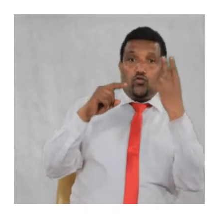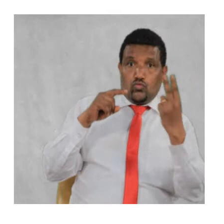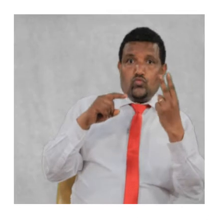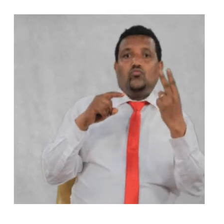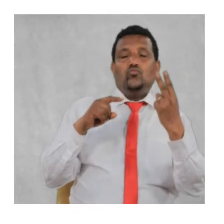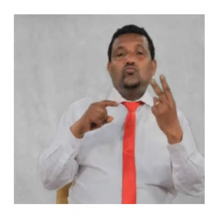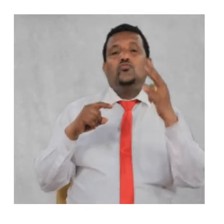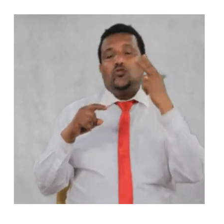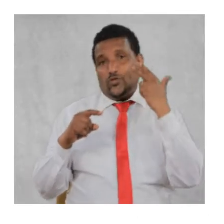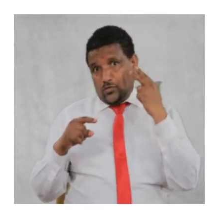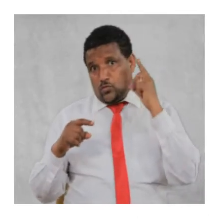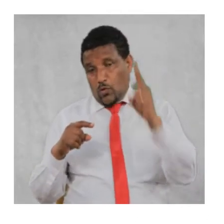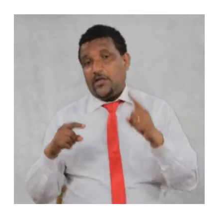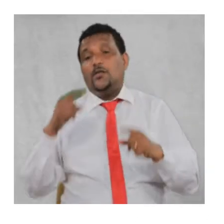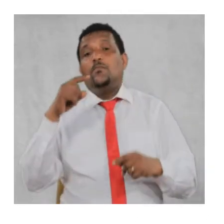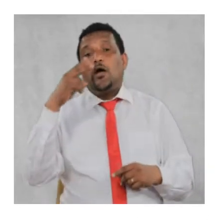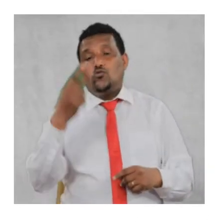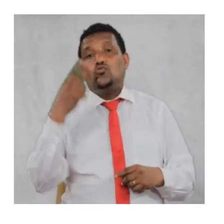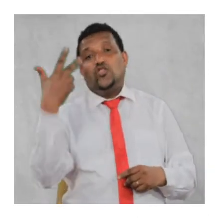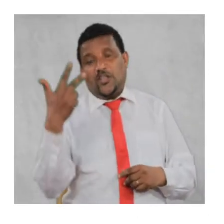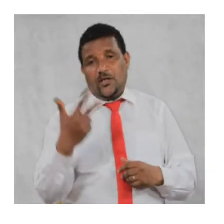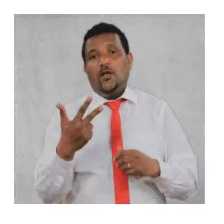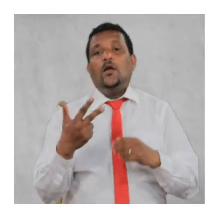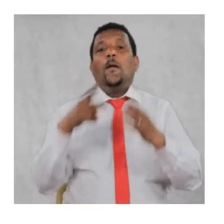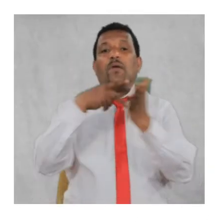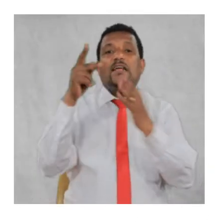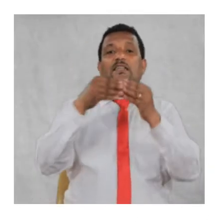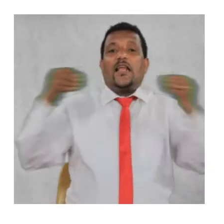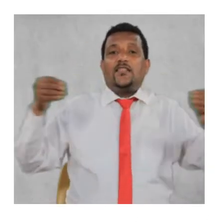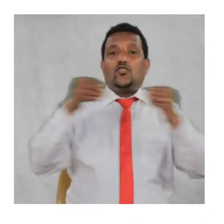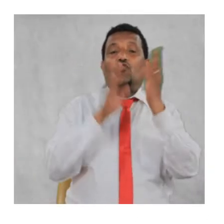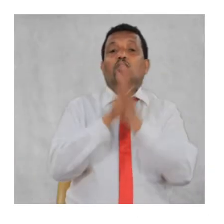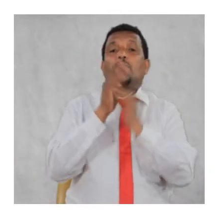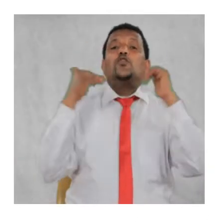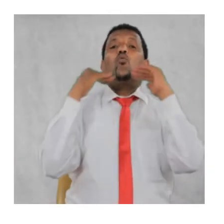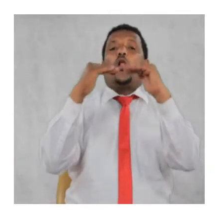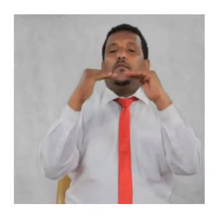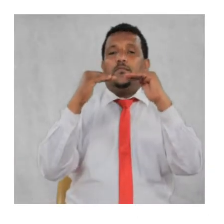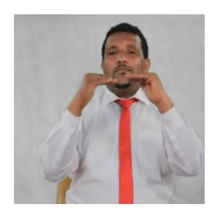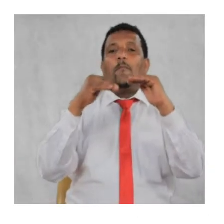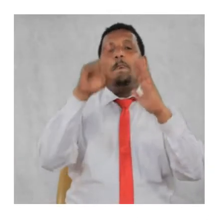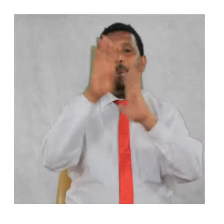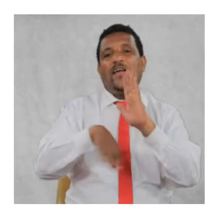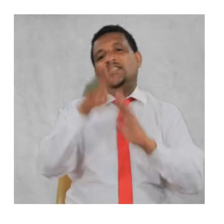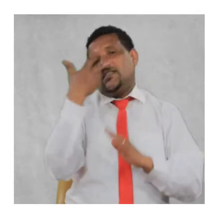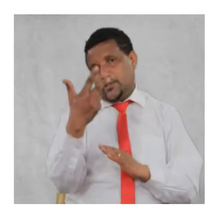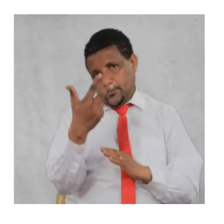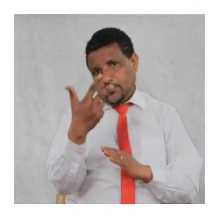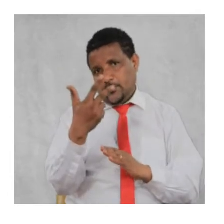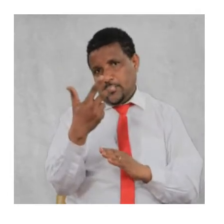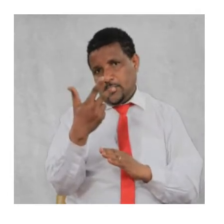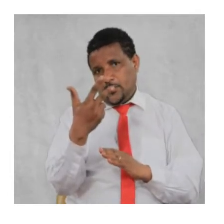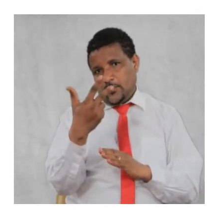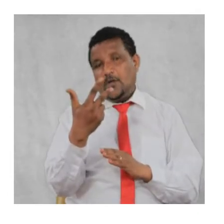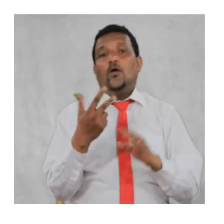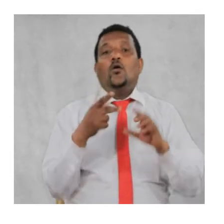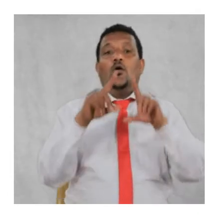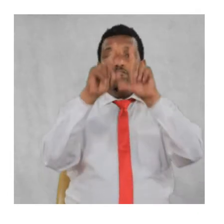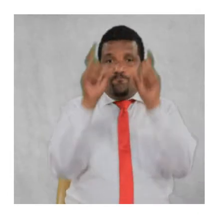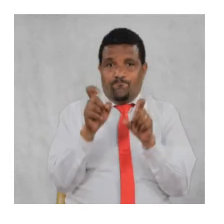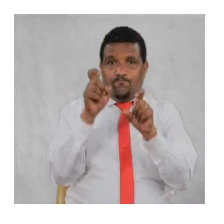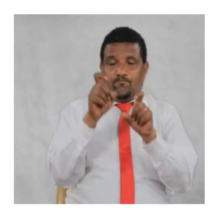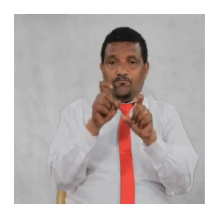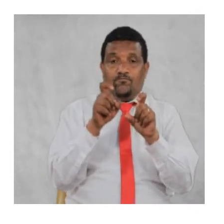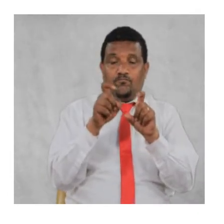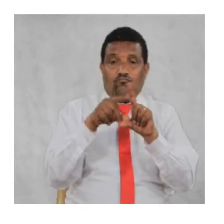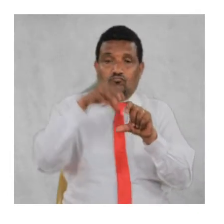3, and then the price elasticity of demand equals to minus 3, and when we put it out of absolute value